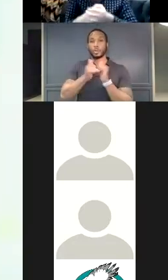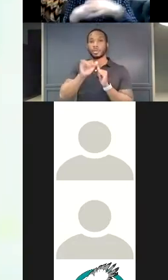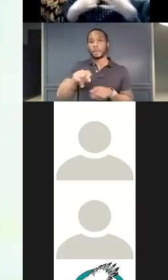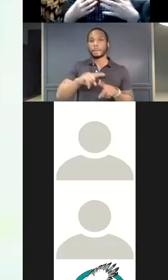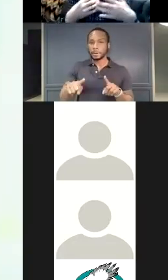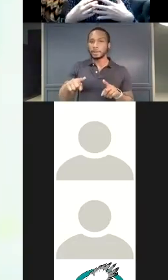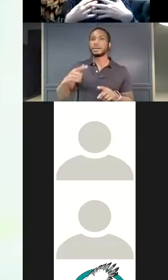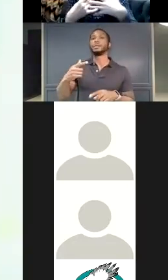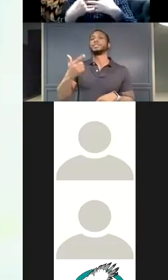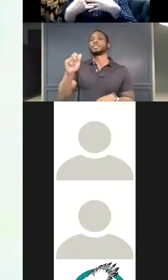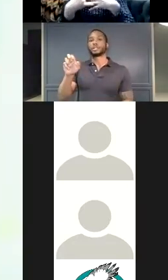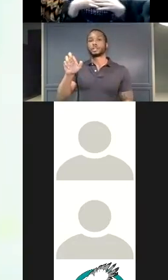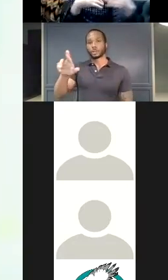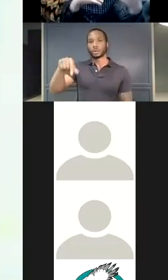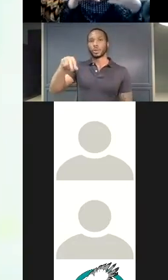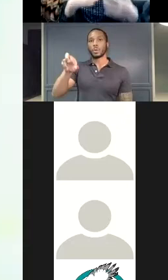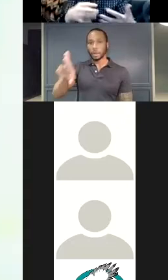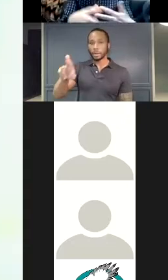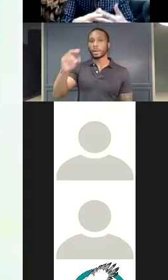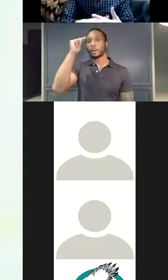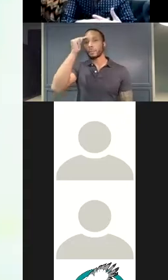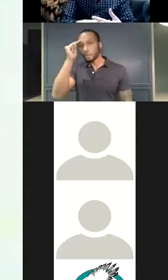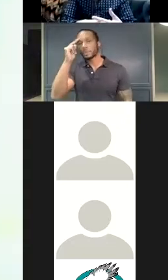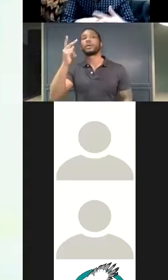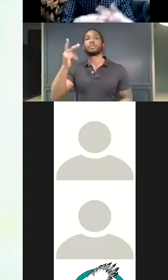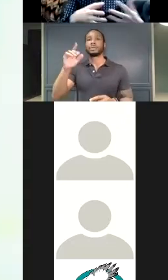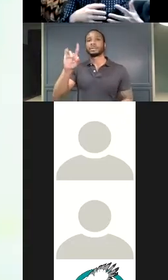genderqueer. I'm neurodivergent, which means that